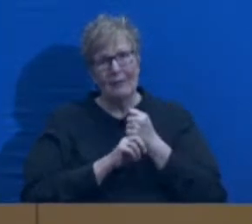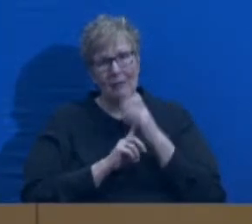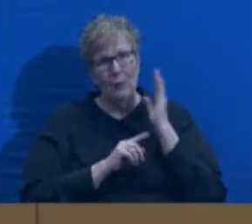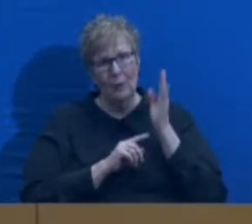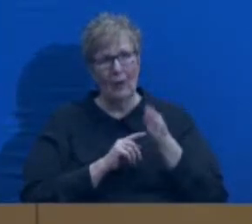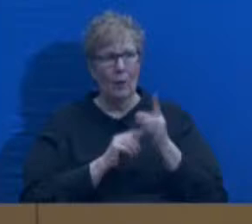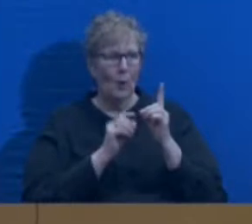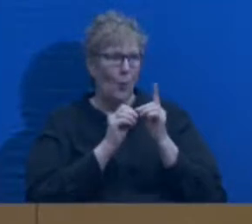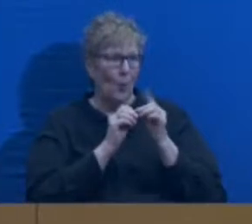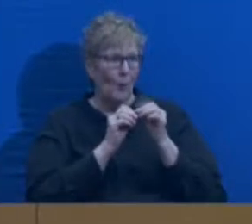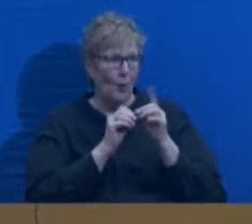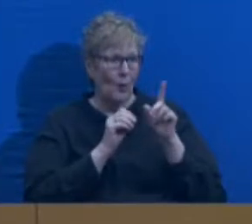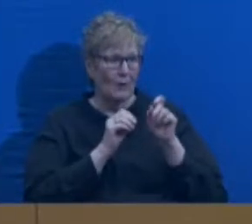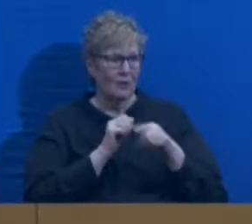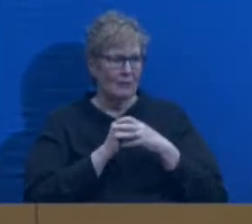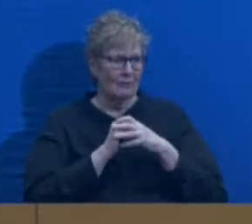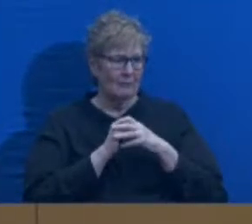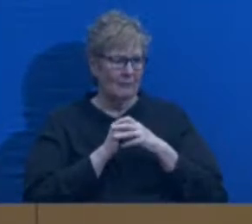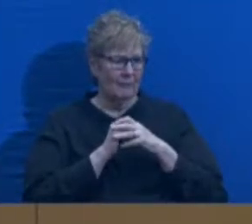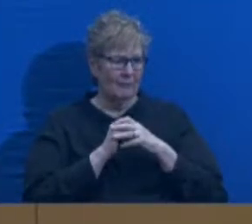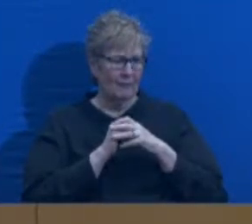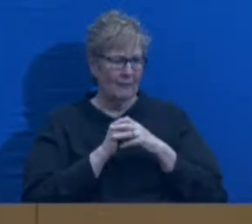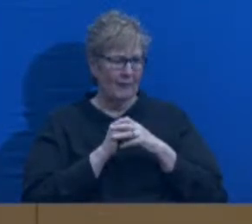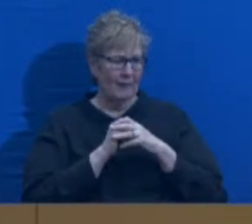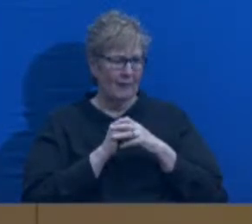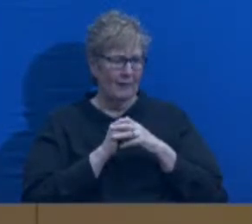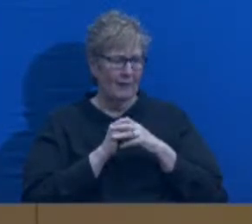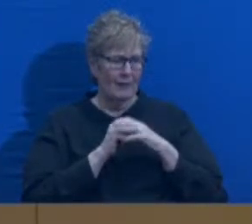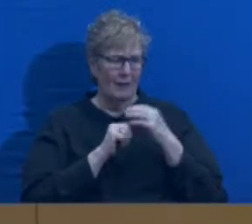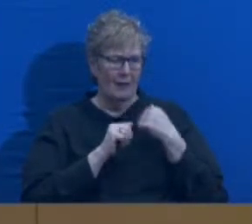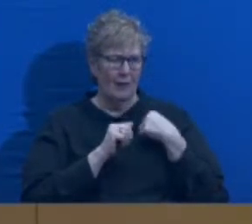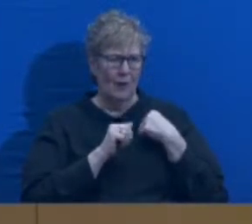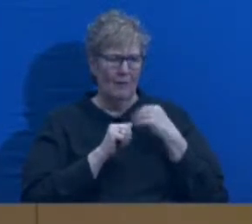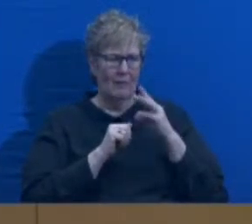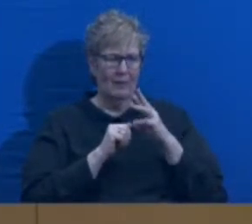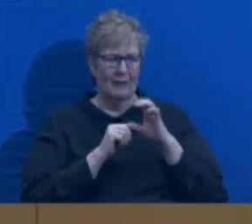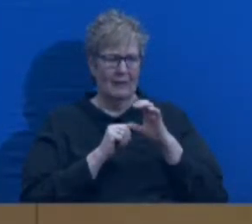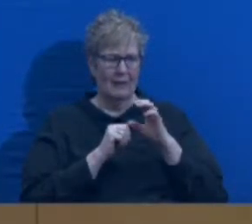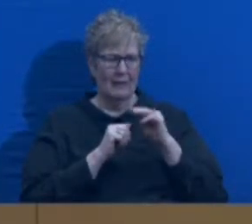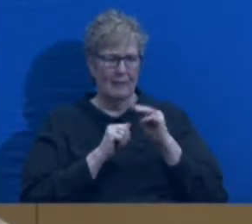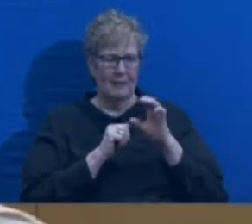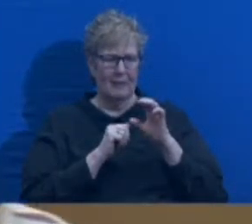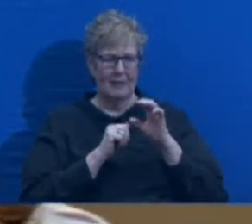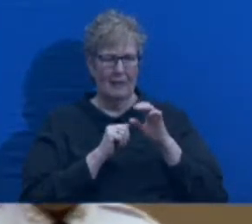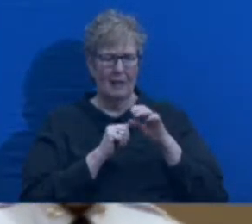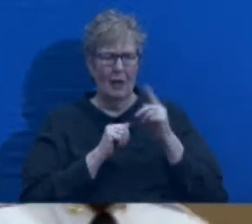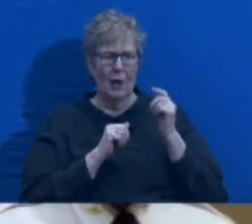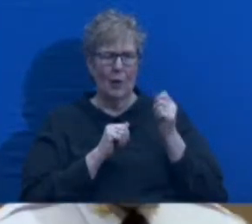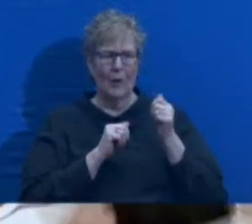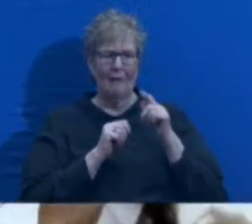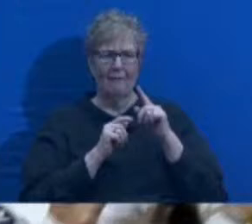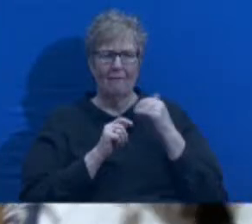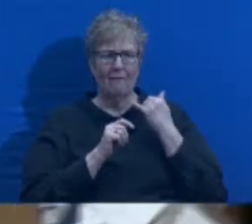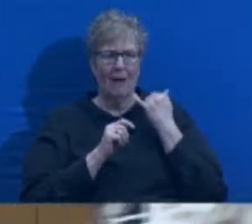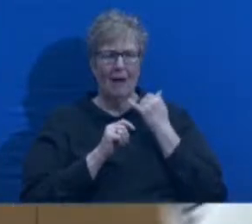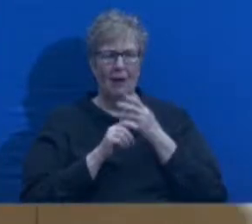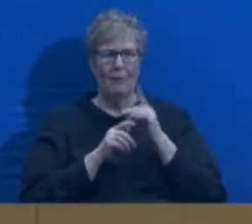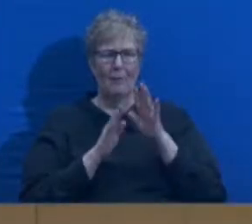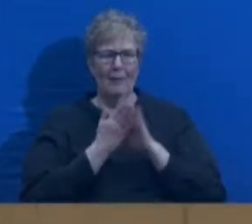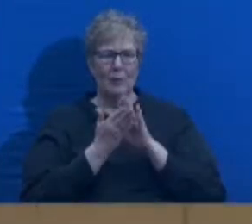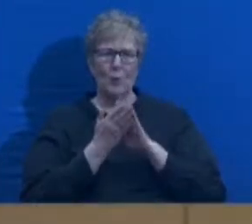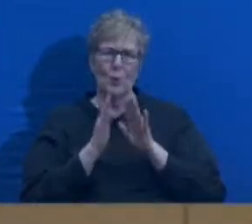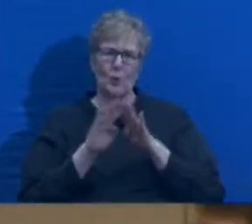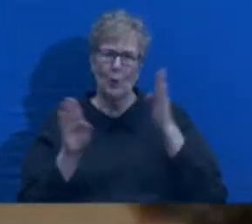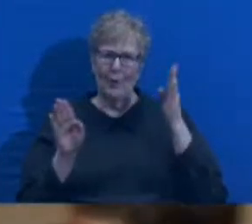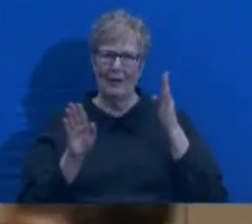All right, one more question. Hey there, Gibbie. This is Nate Morabito with WCNC Charlotte. With just a quick follow-up to my question about schools